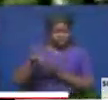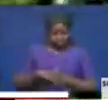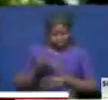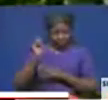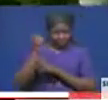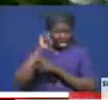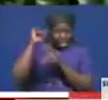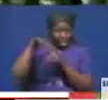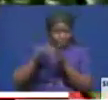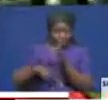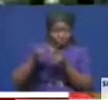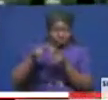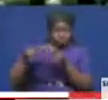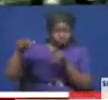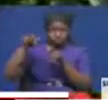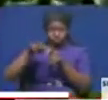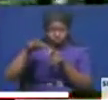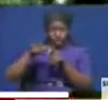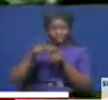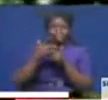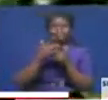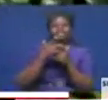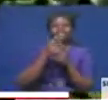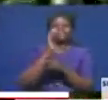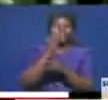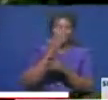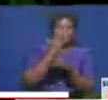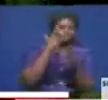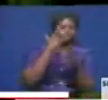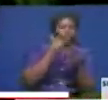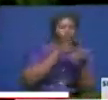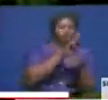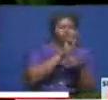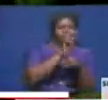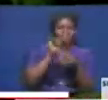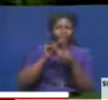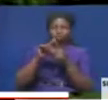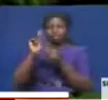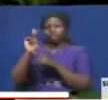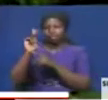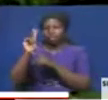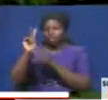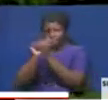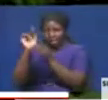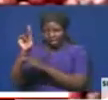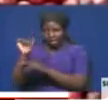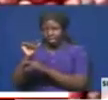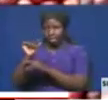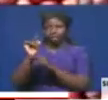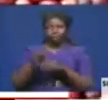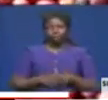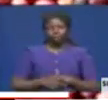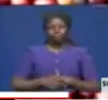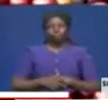the current 2 kilos to 10 kilos in the short term to take advantage of the impending global shortage occasioned by production challenges